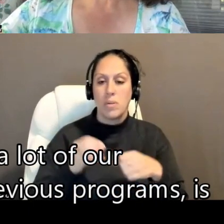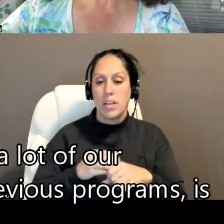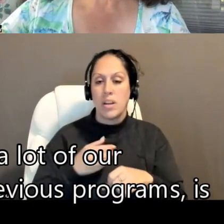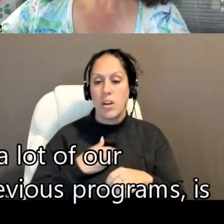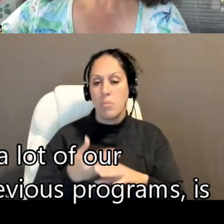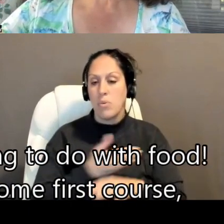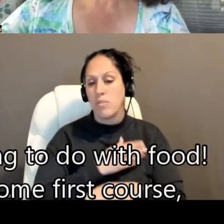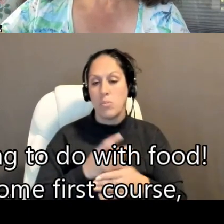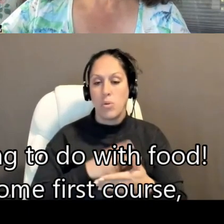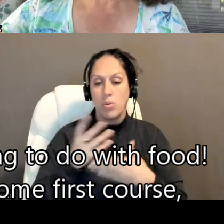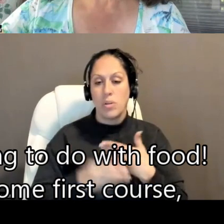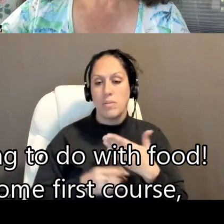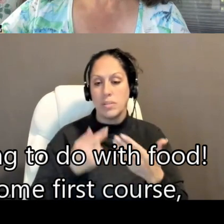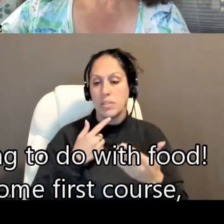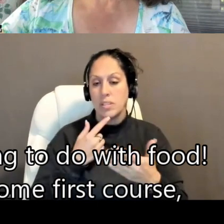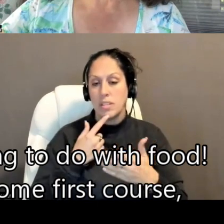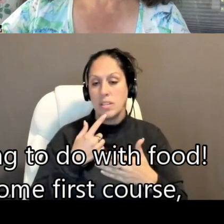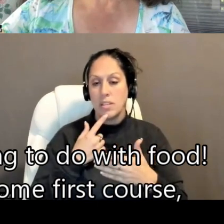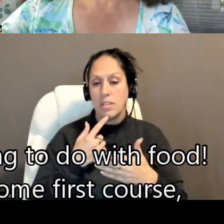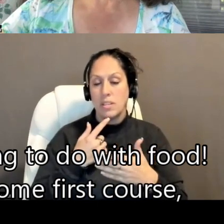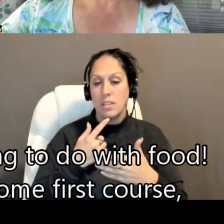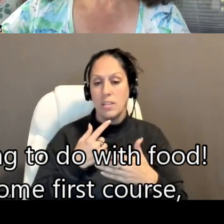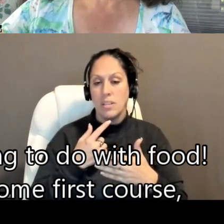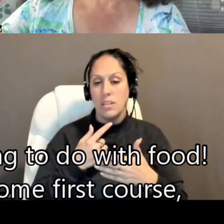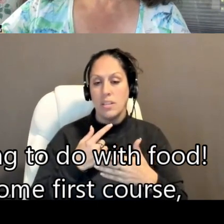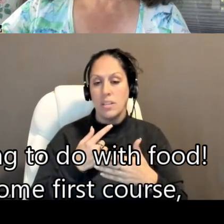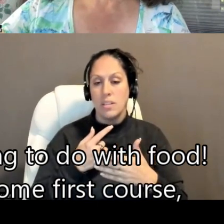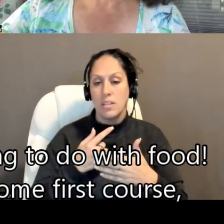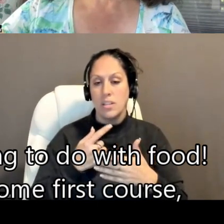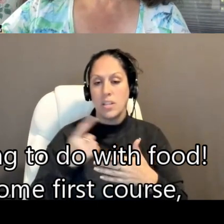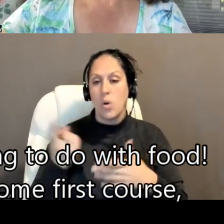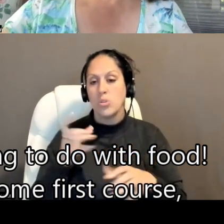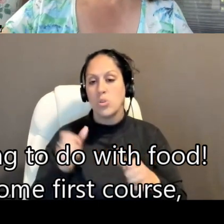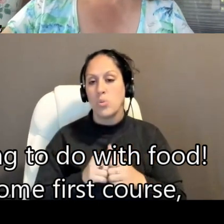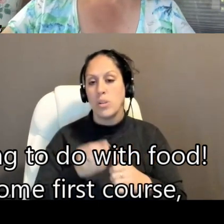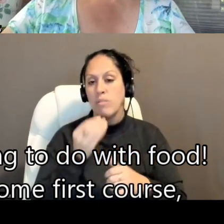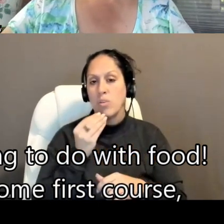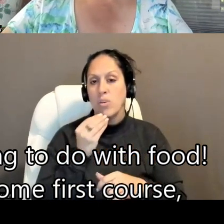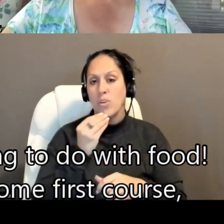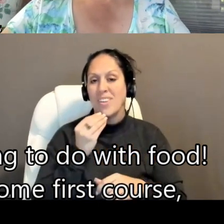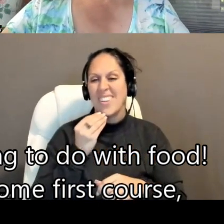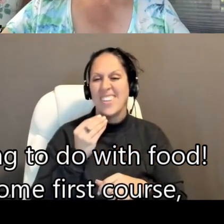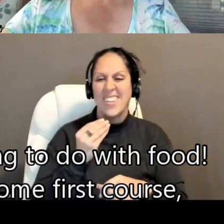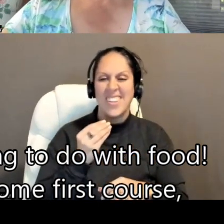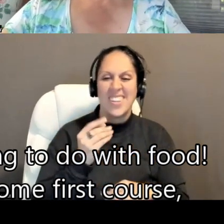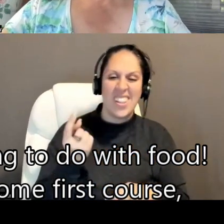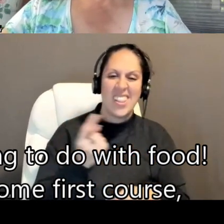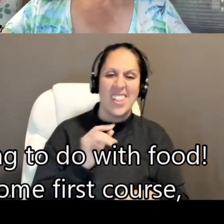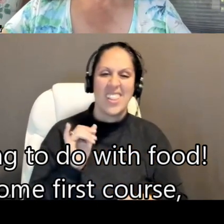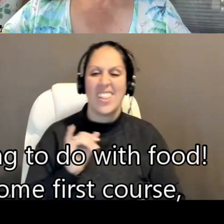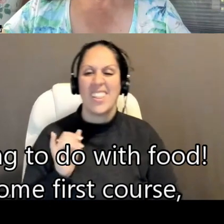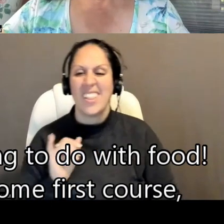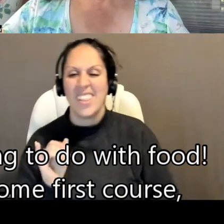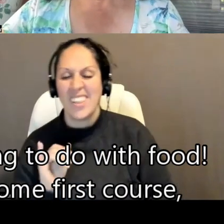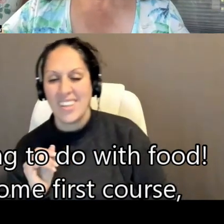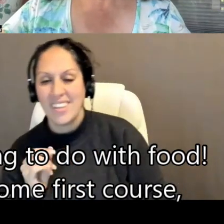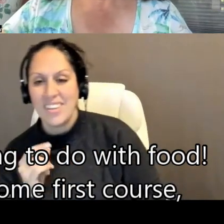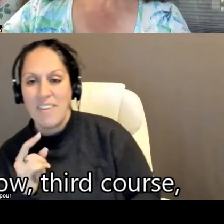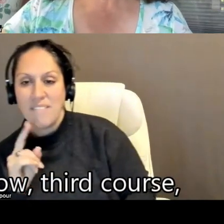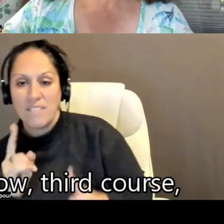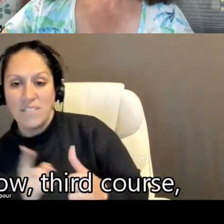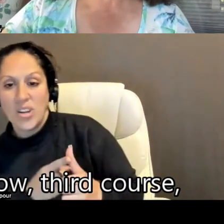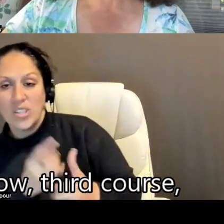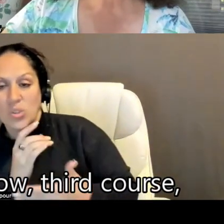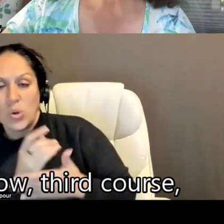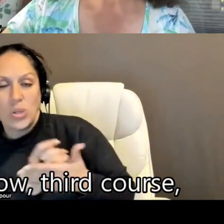previous programs, it has always something to do with food. Like there's some first course,